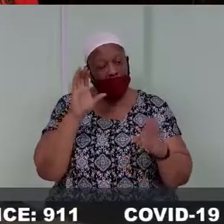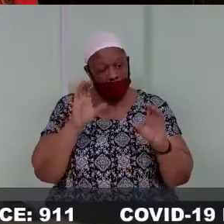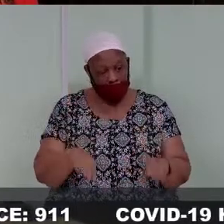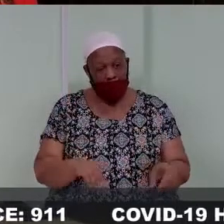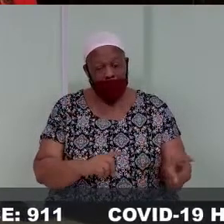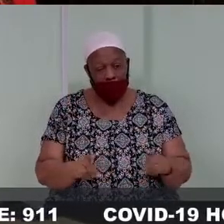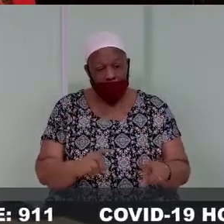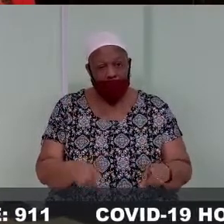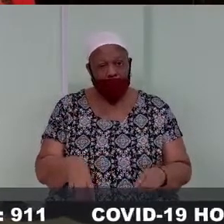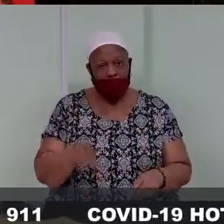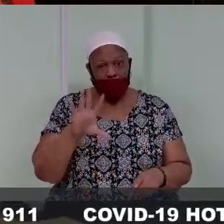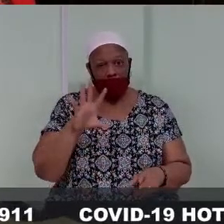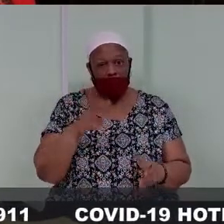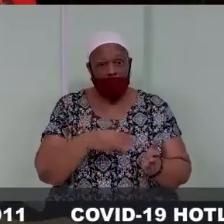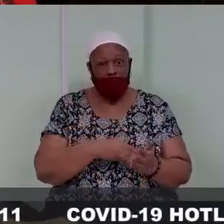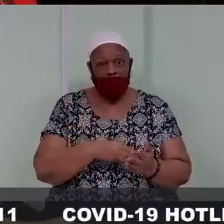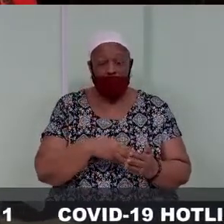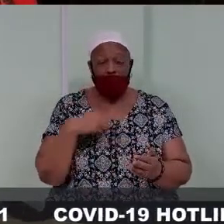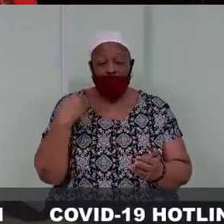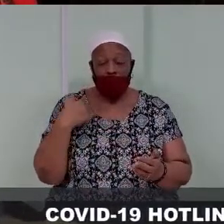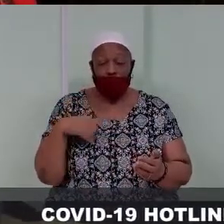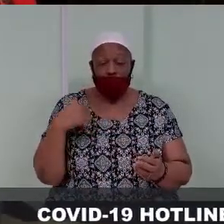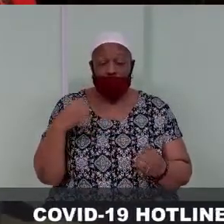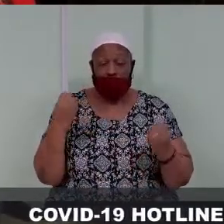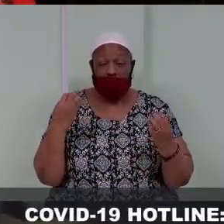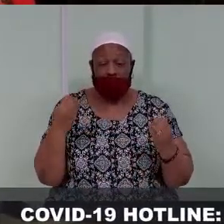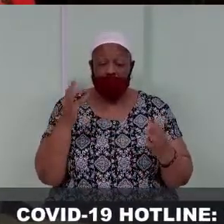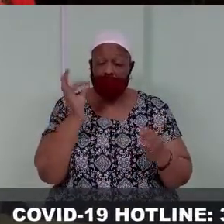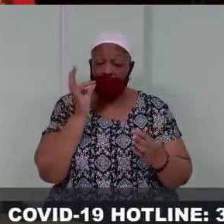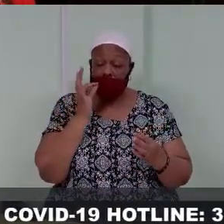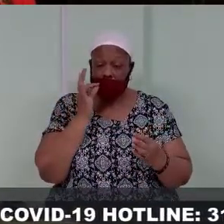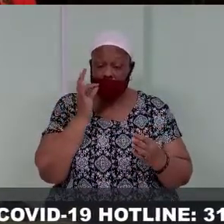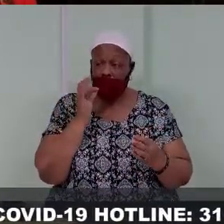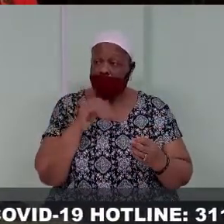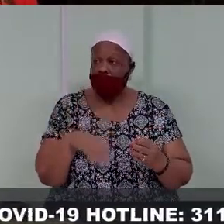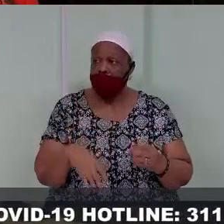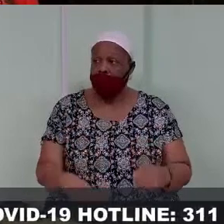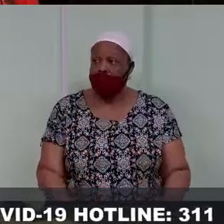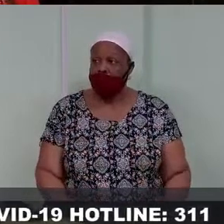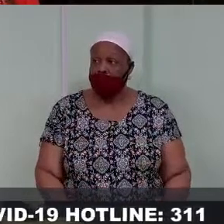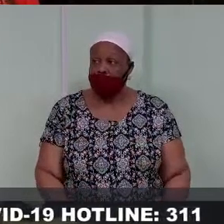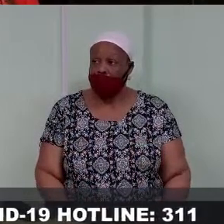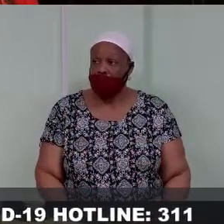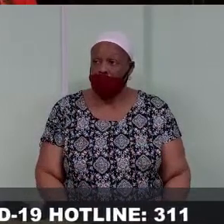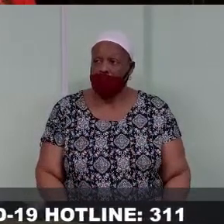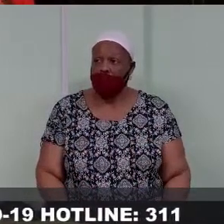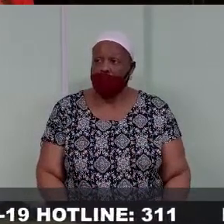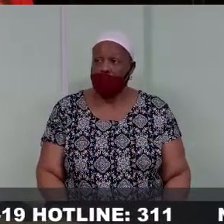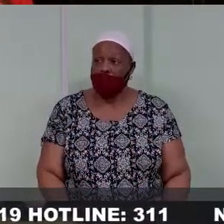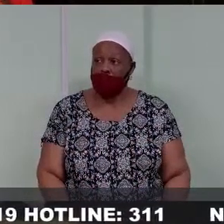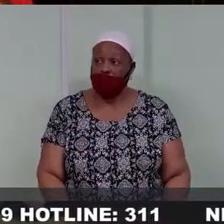you will be committed and you will supply 5,000 meals.